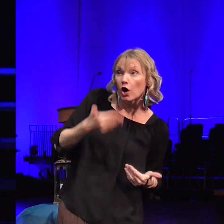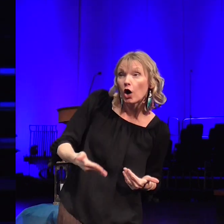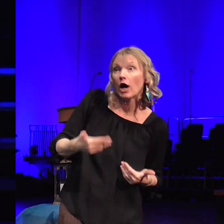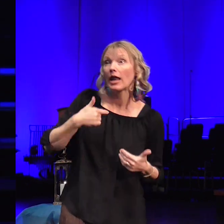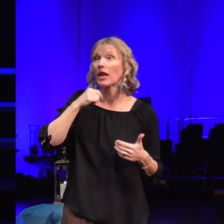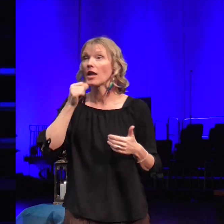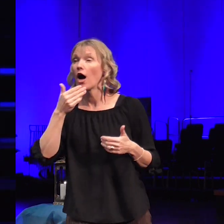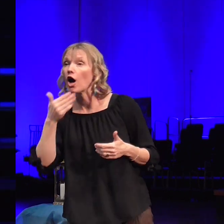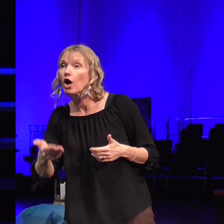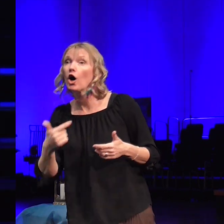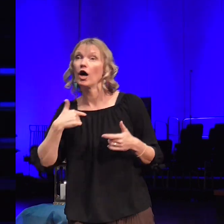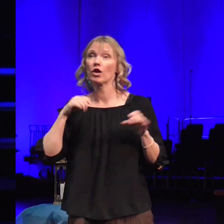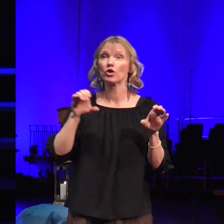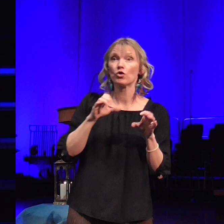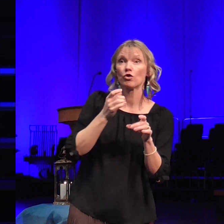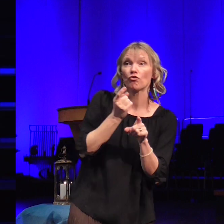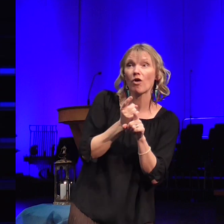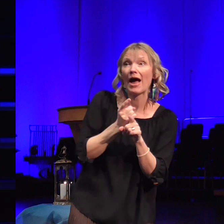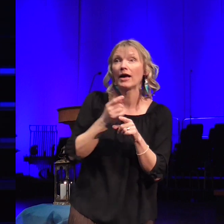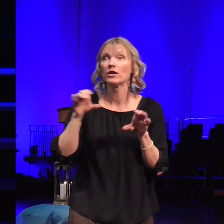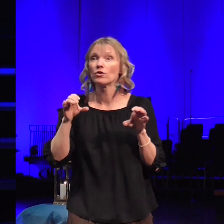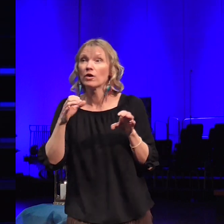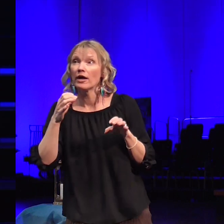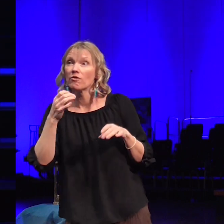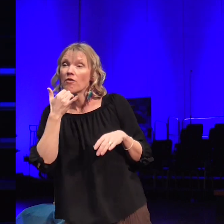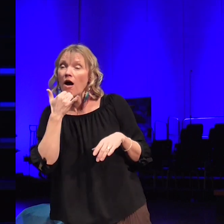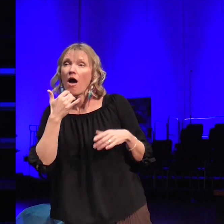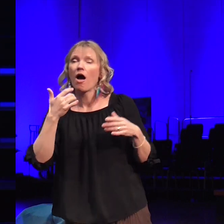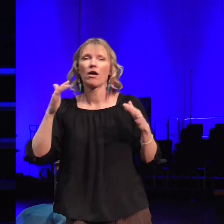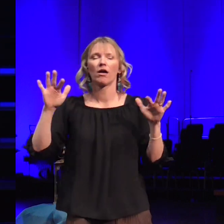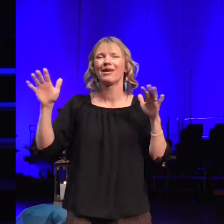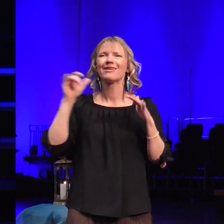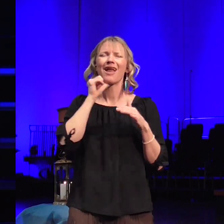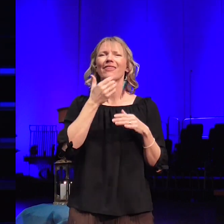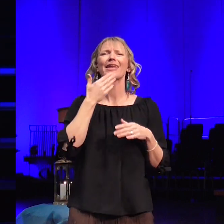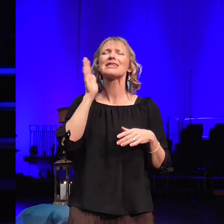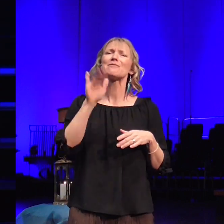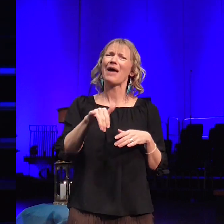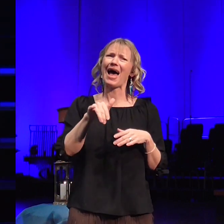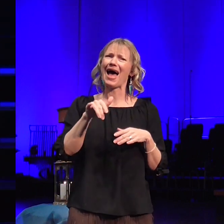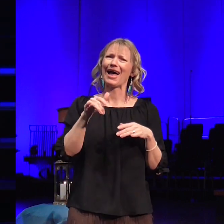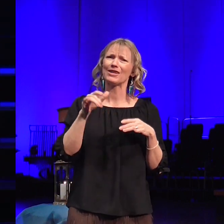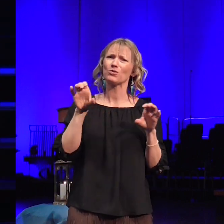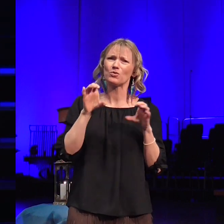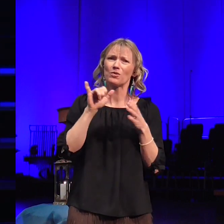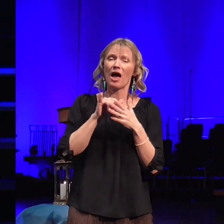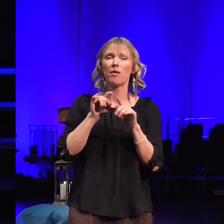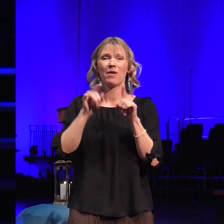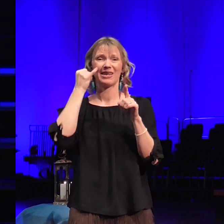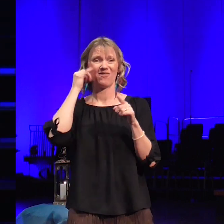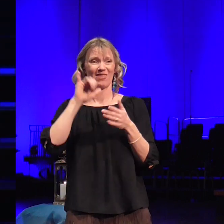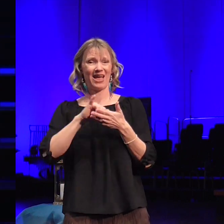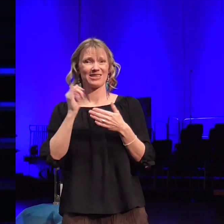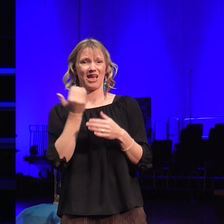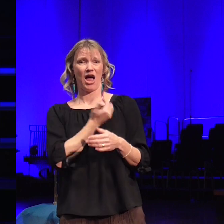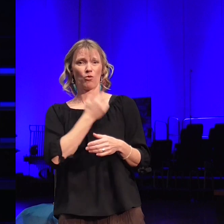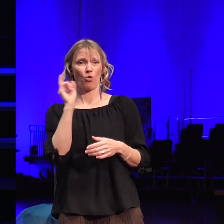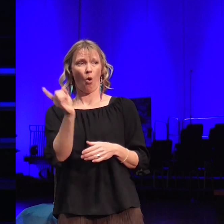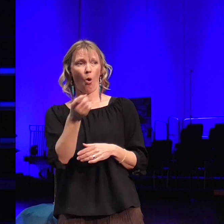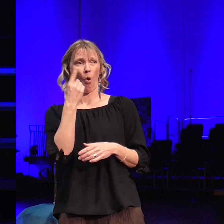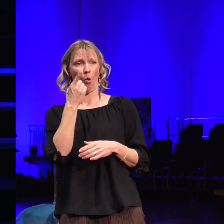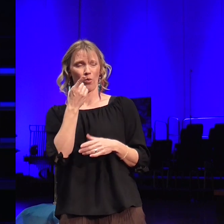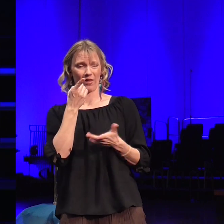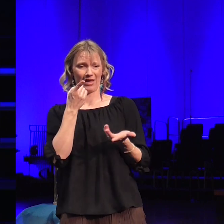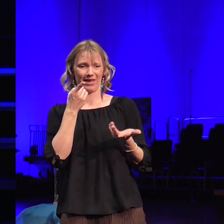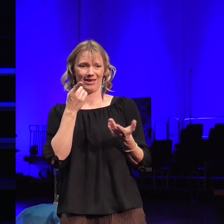Am I doing the right thing? Am I not doing the right thing? And it's not that it's bad and horrible to do that. It's just that if that's our only source for how